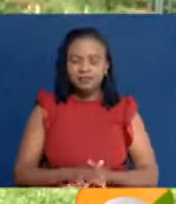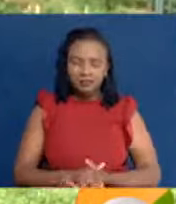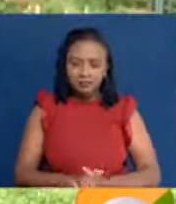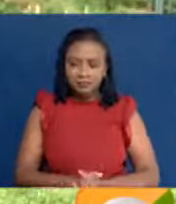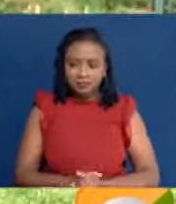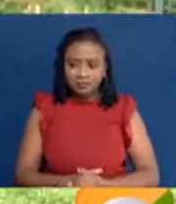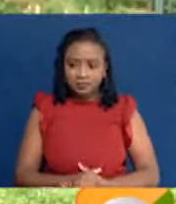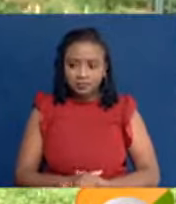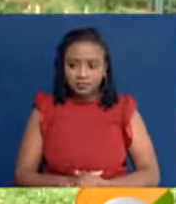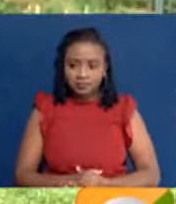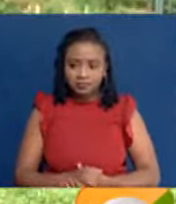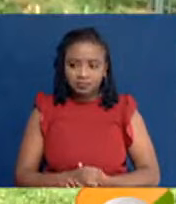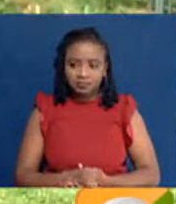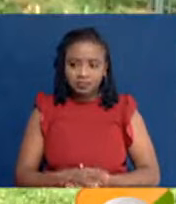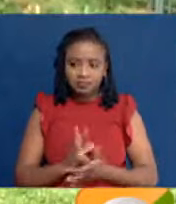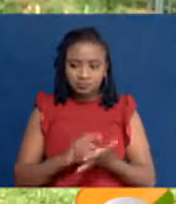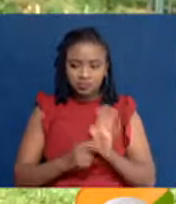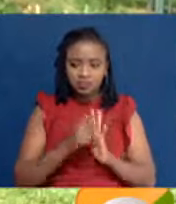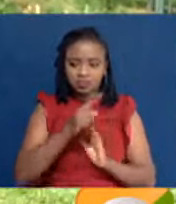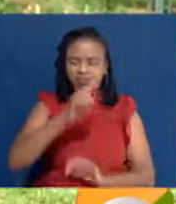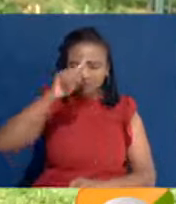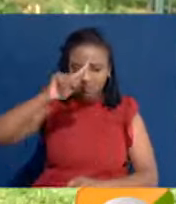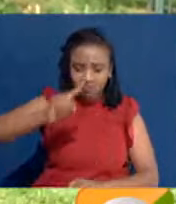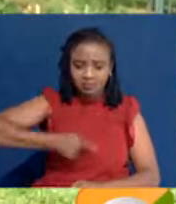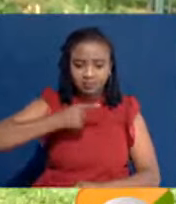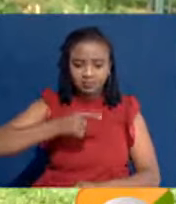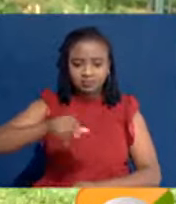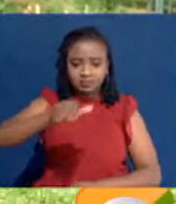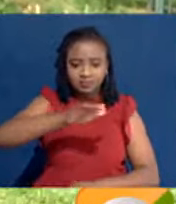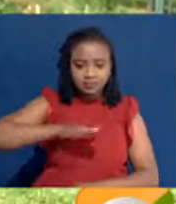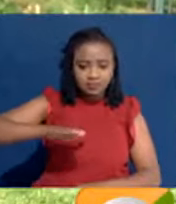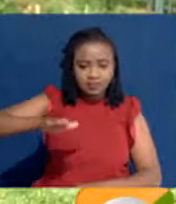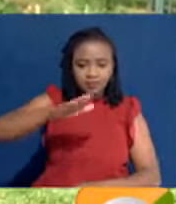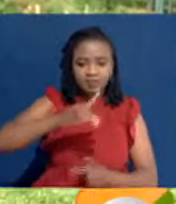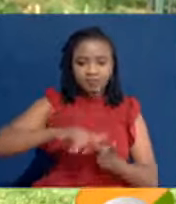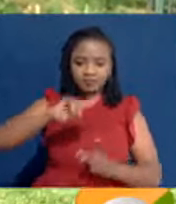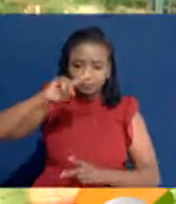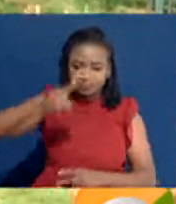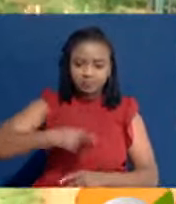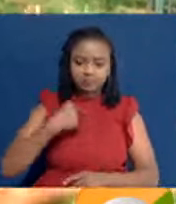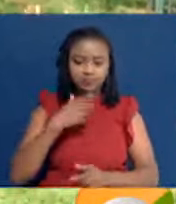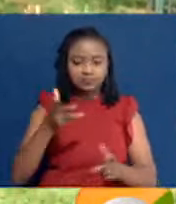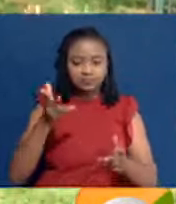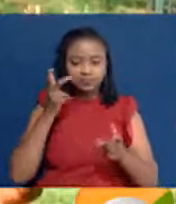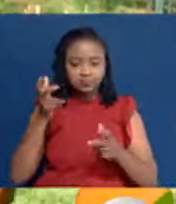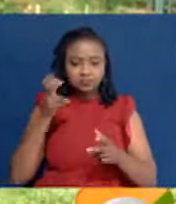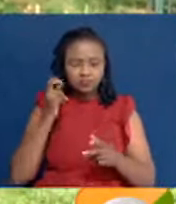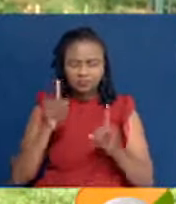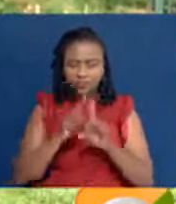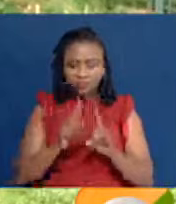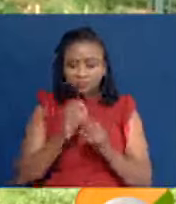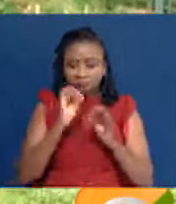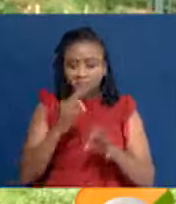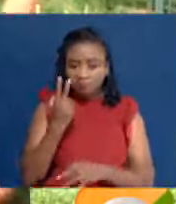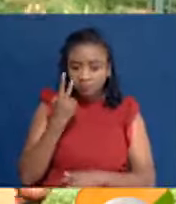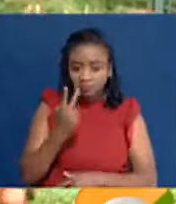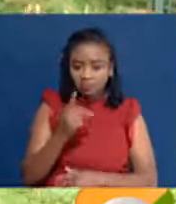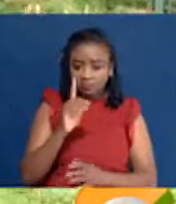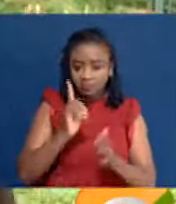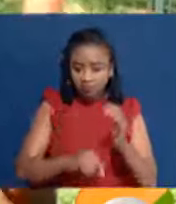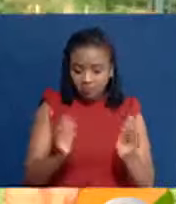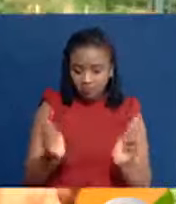about. And therefore, they demand space. They demand to be heard. And if you look at what has happened in the